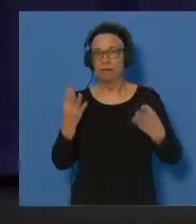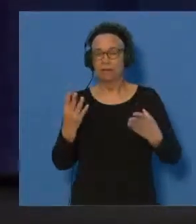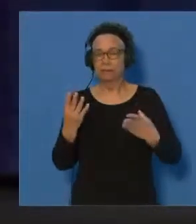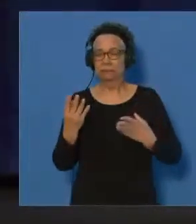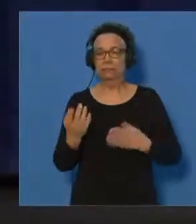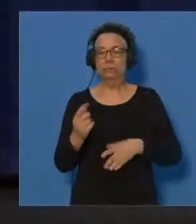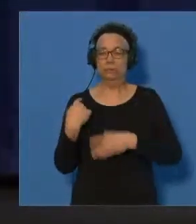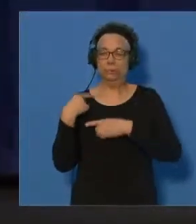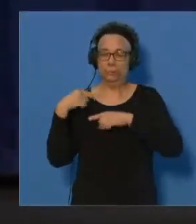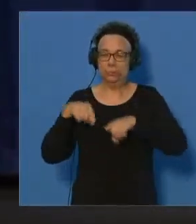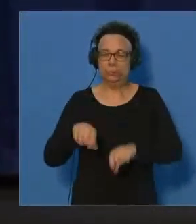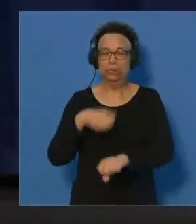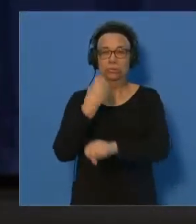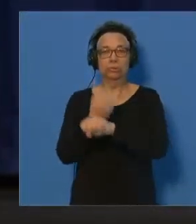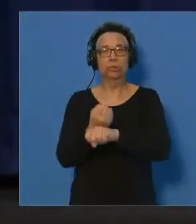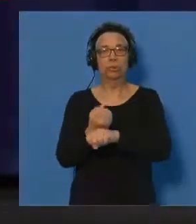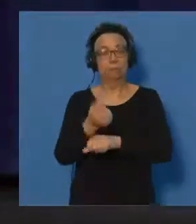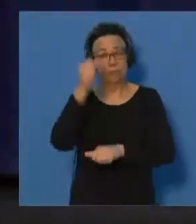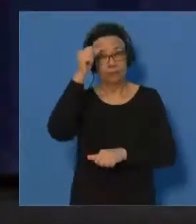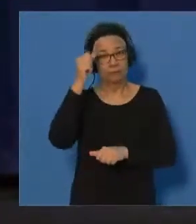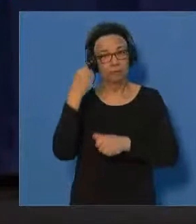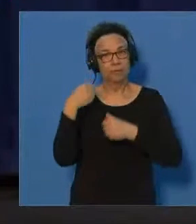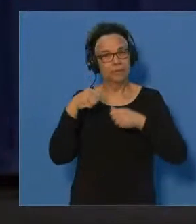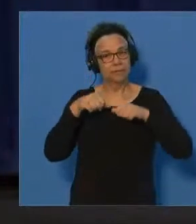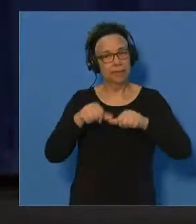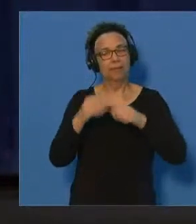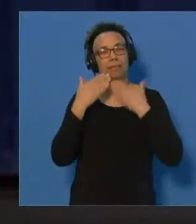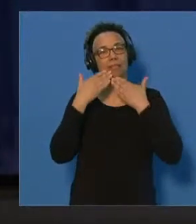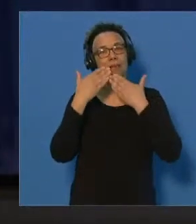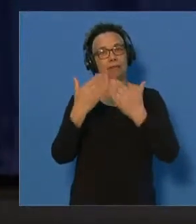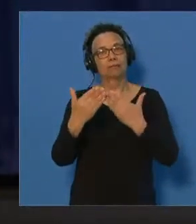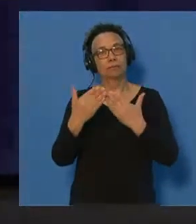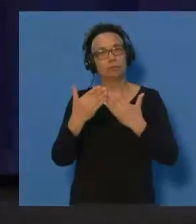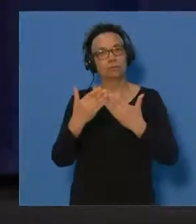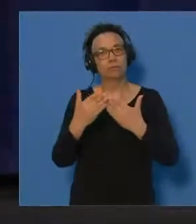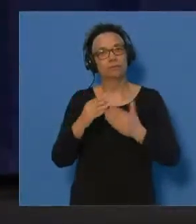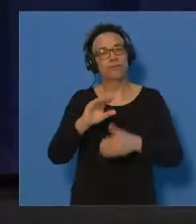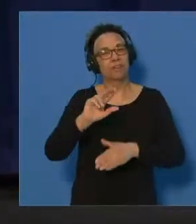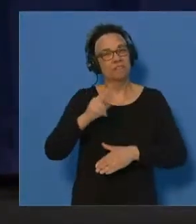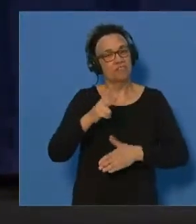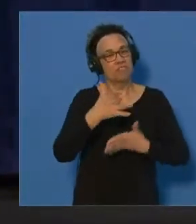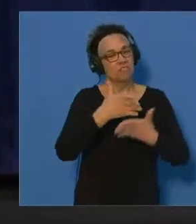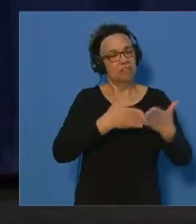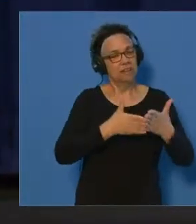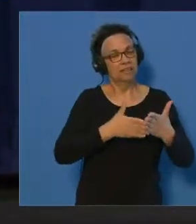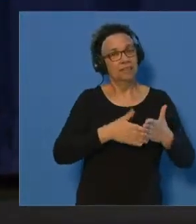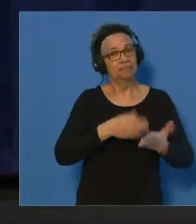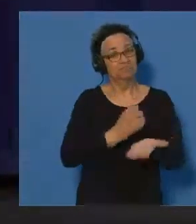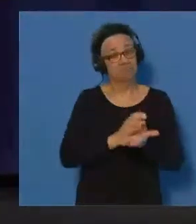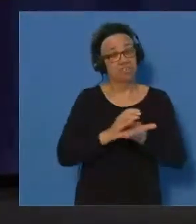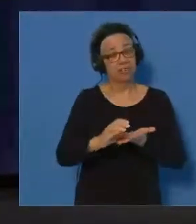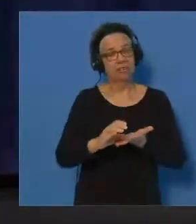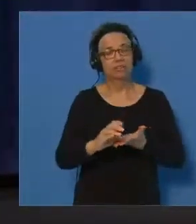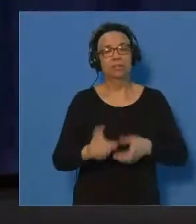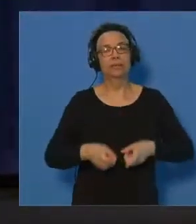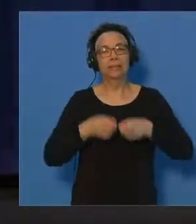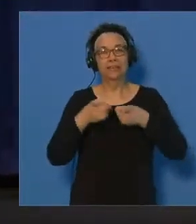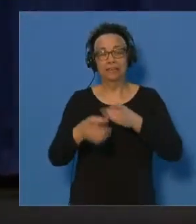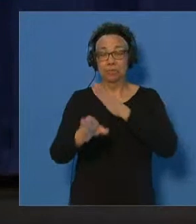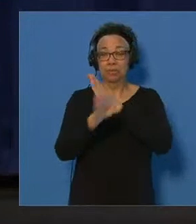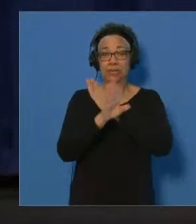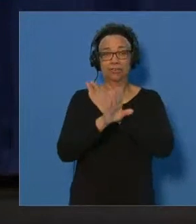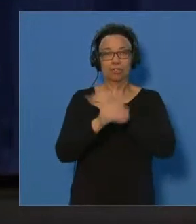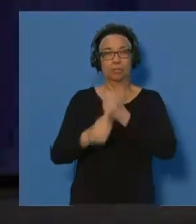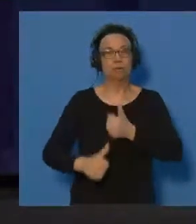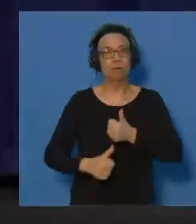in place. We remain grateful to our third sector and charities who provide protection, accommodation, and